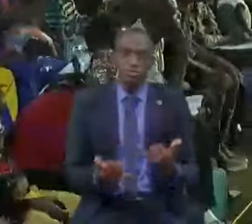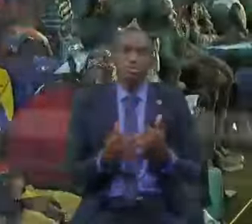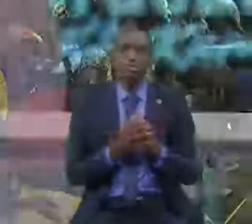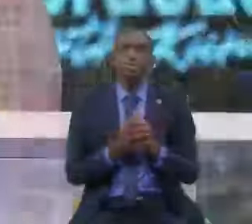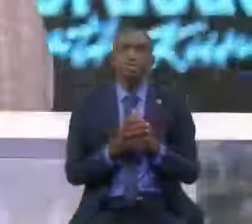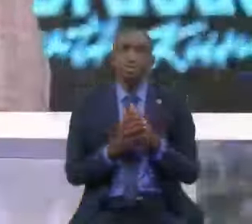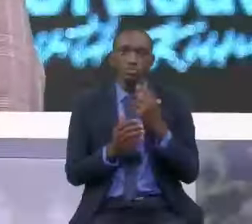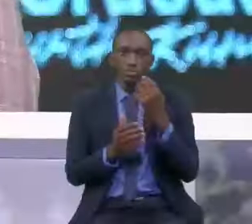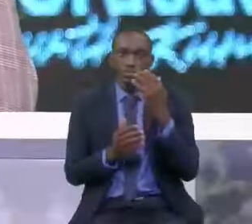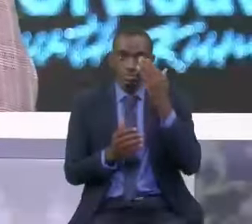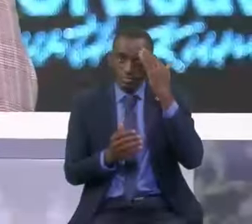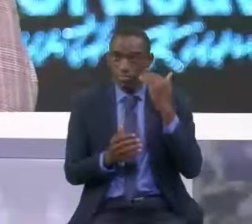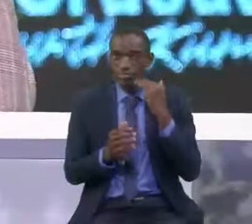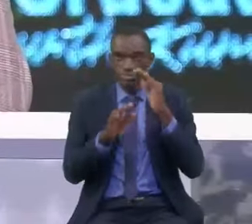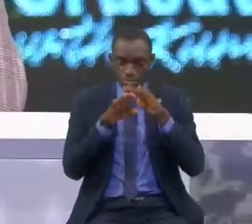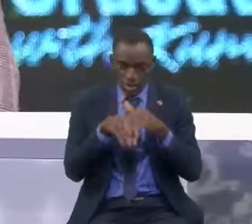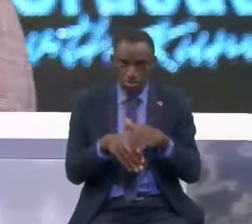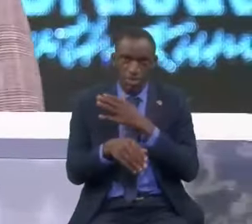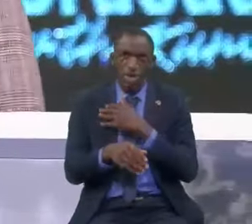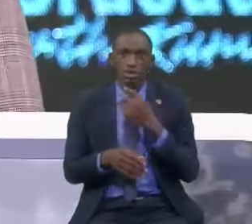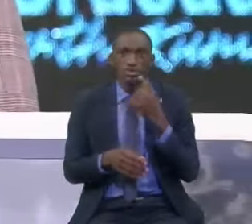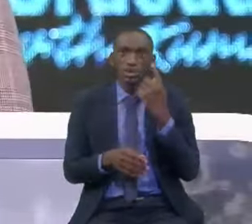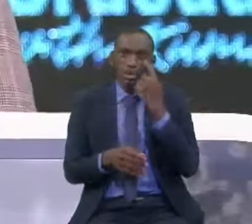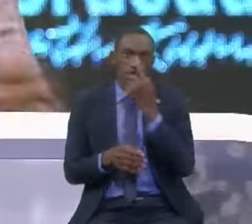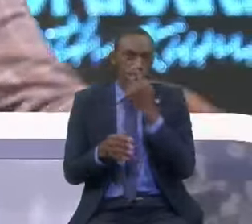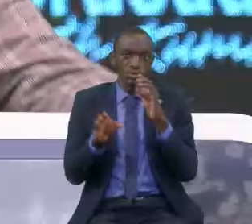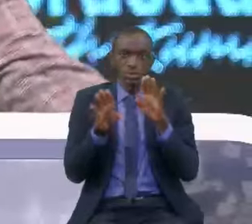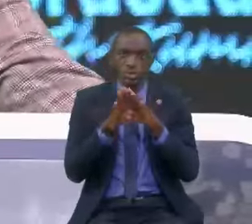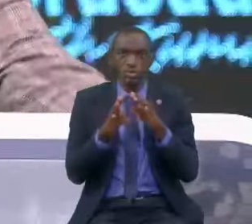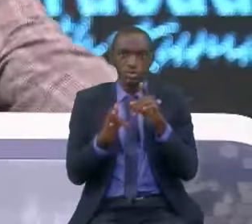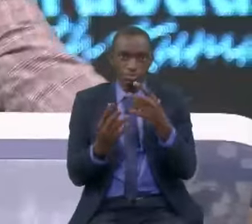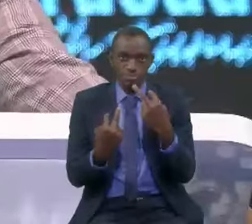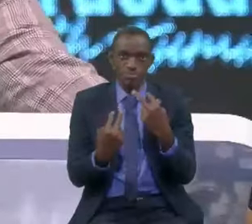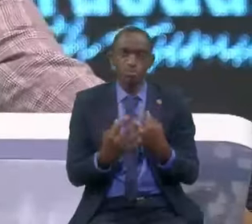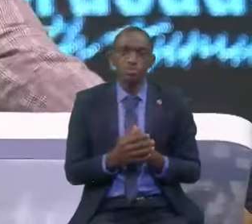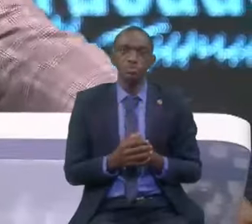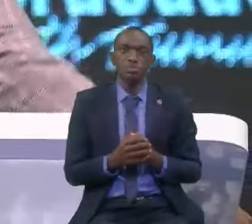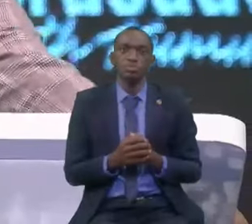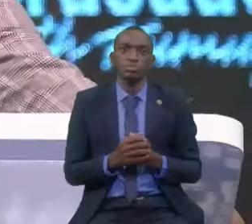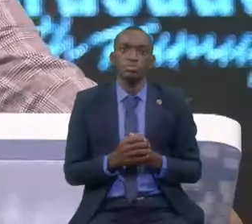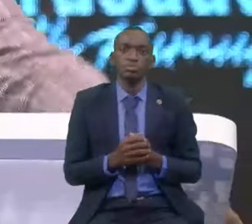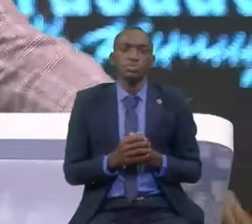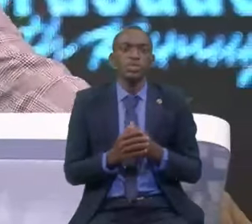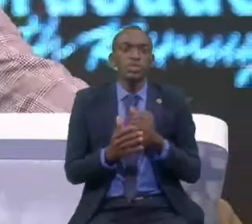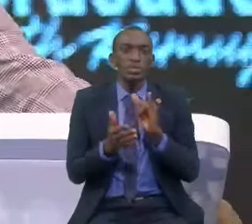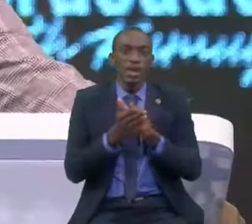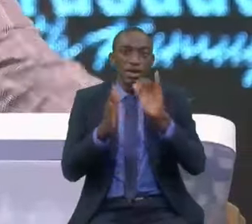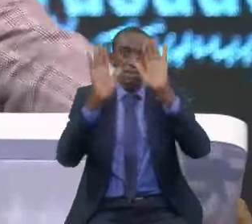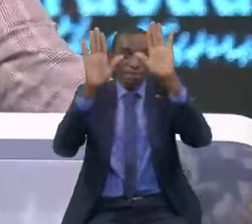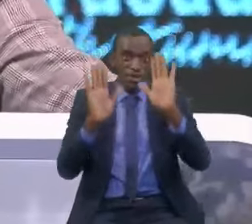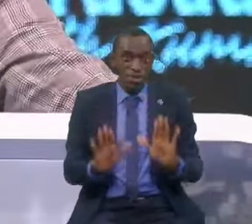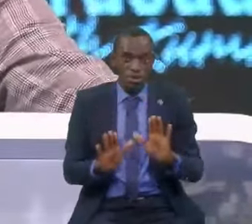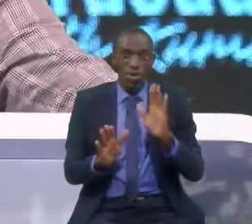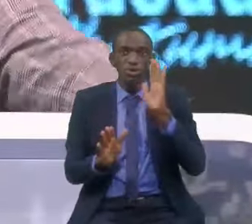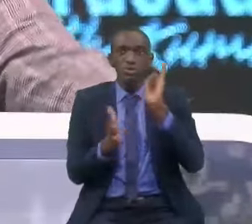closed X Bow and eyes closed that miracle that will transfire your